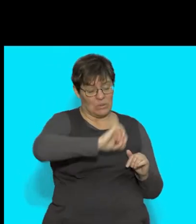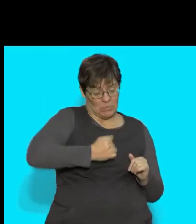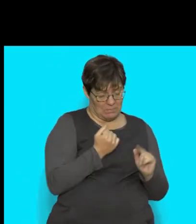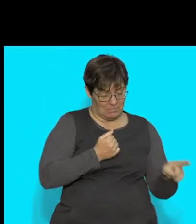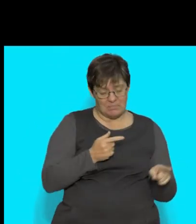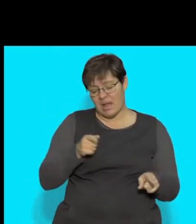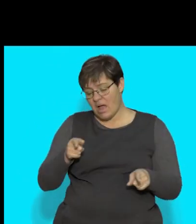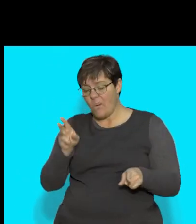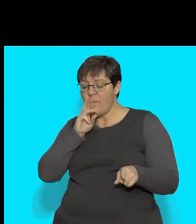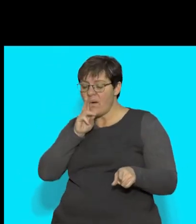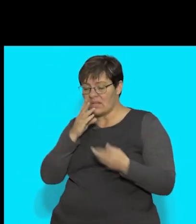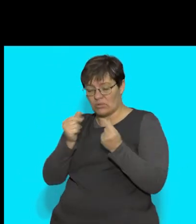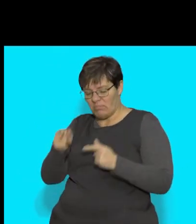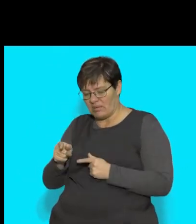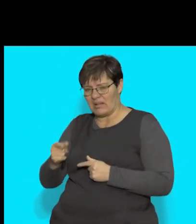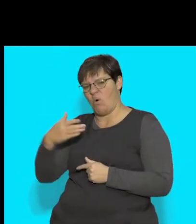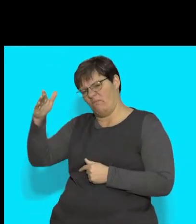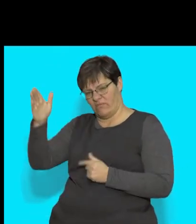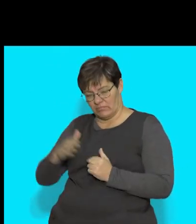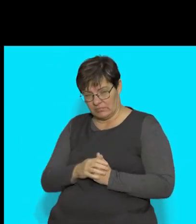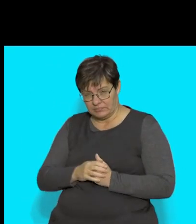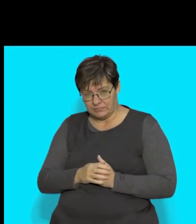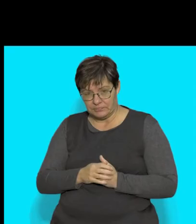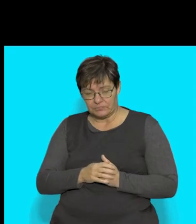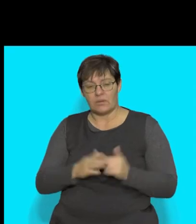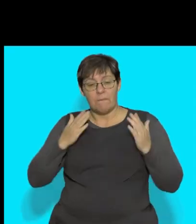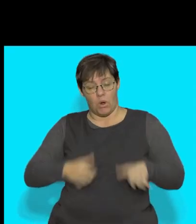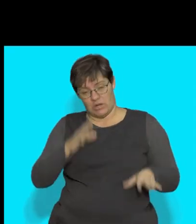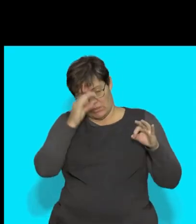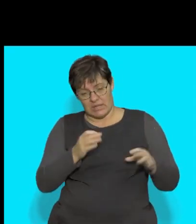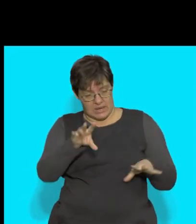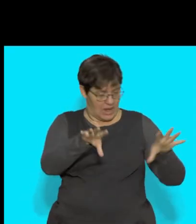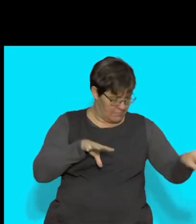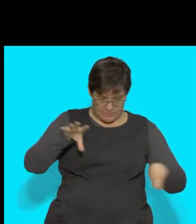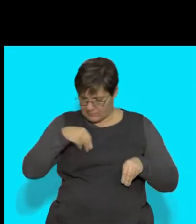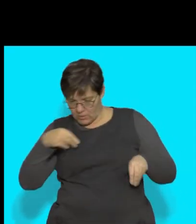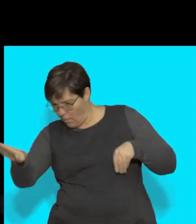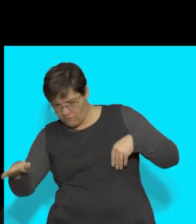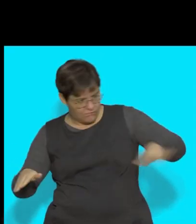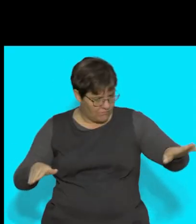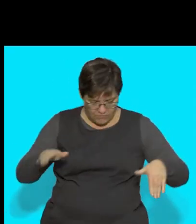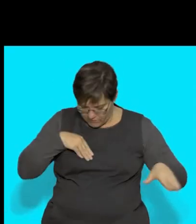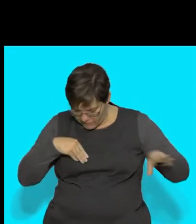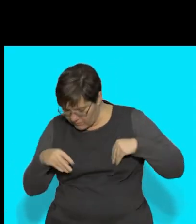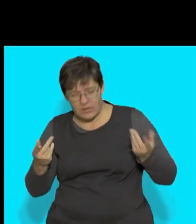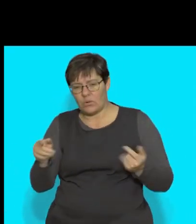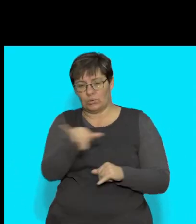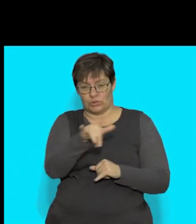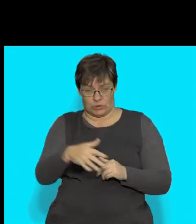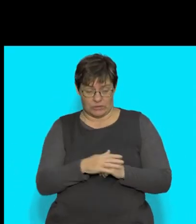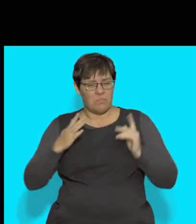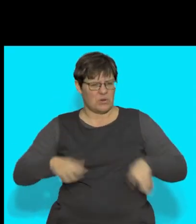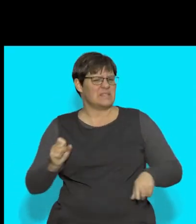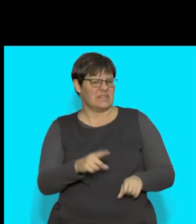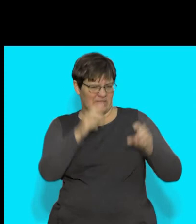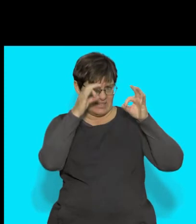keep back. Maybe the water-soluble ones I might want to get rid of. My body will decide what I need. So